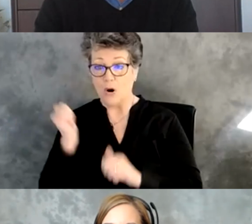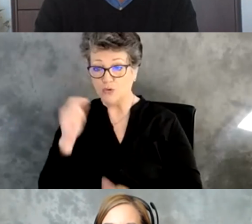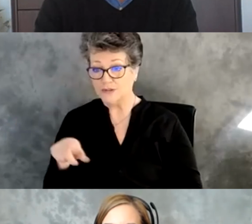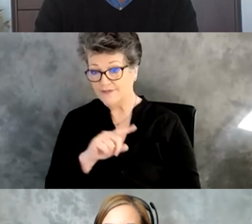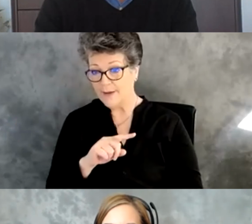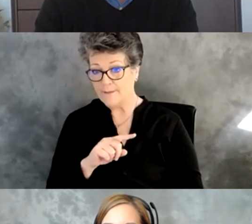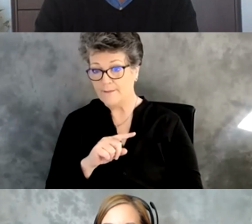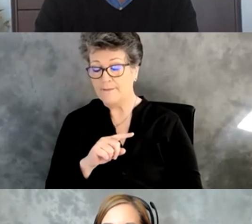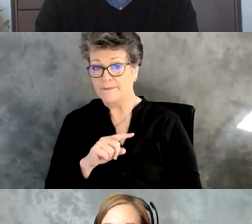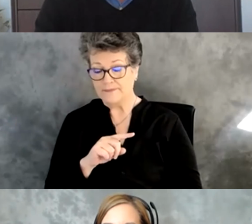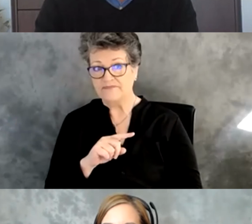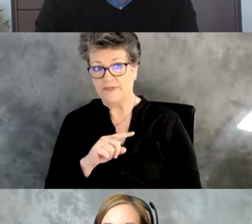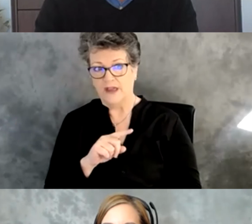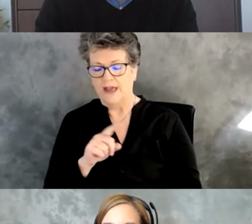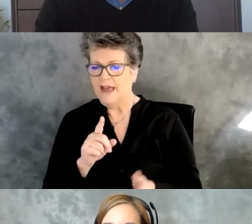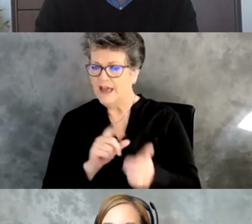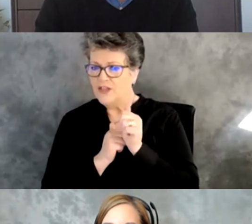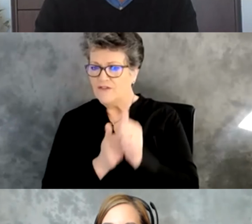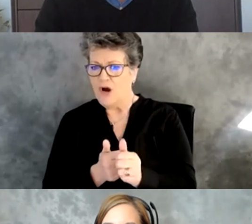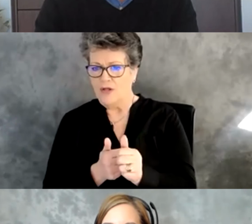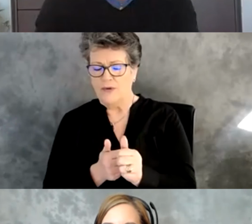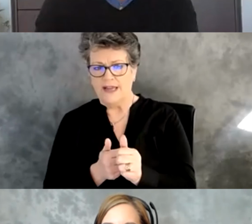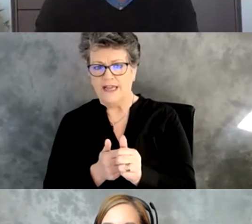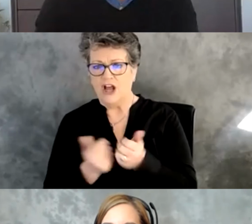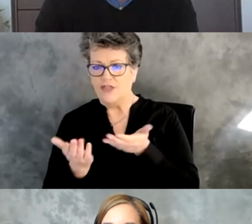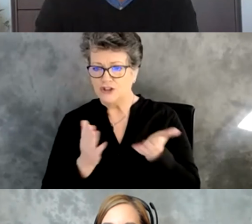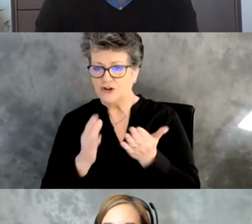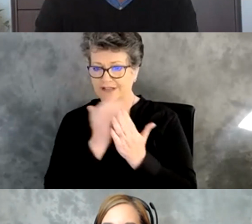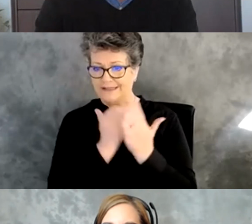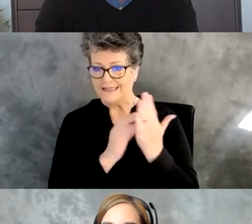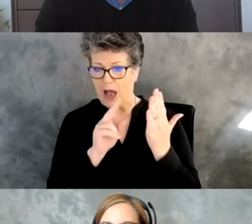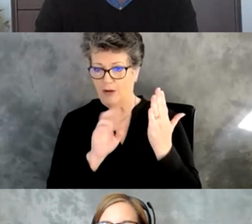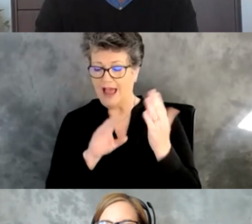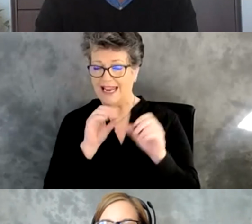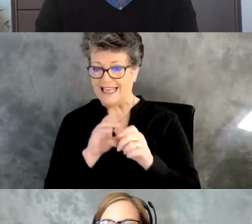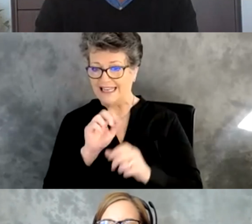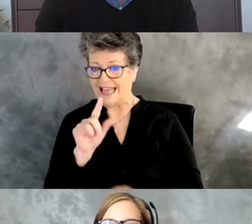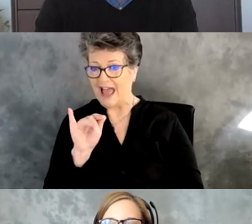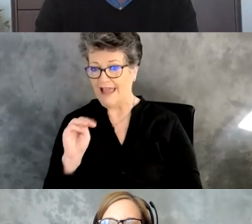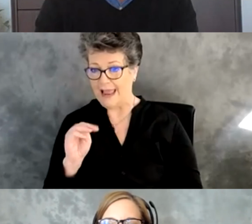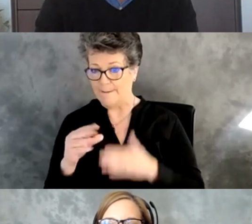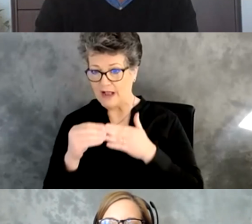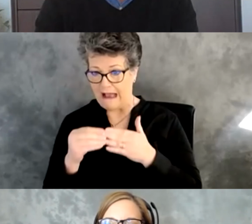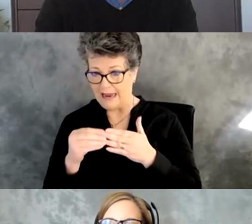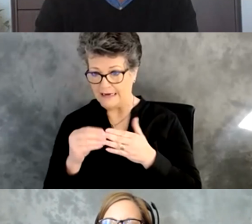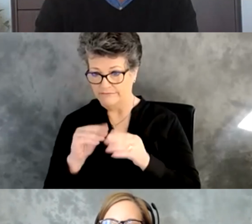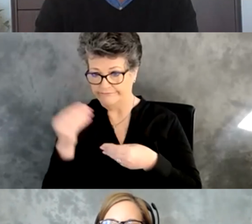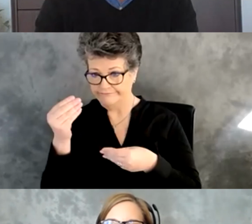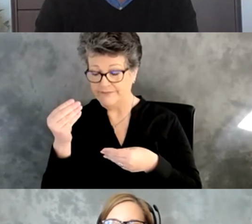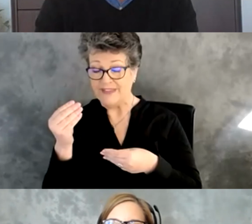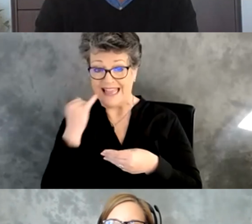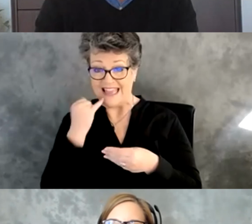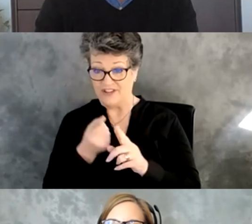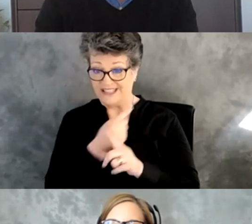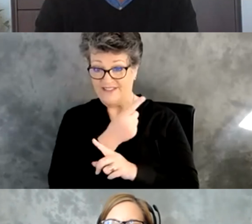are following the service outline that is in the CalAIM guide. If they're deviating